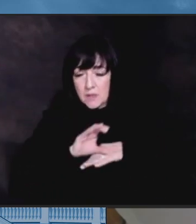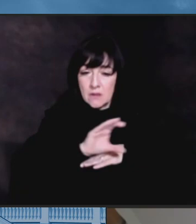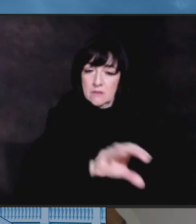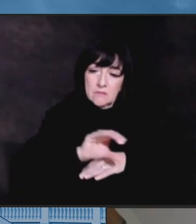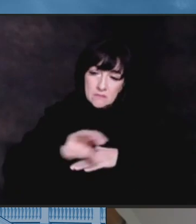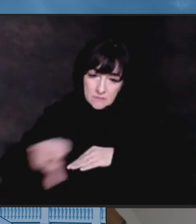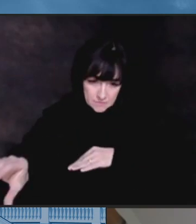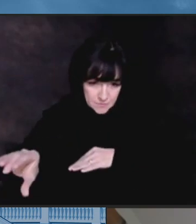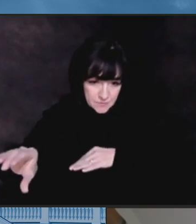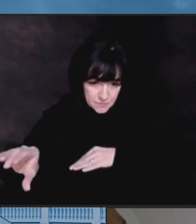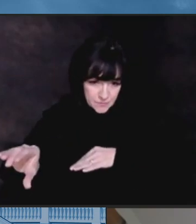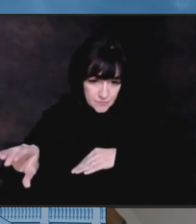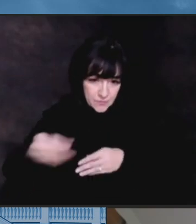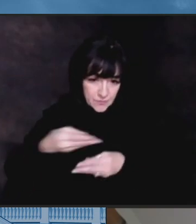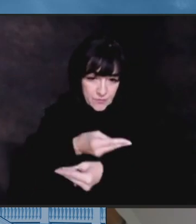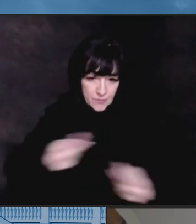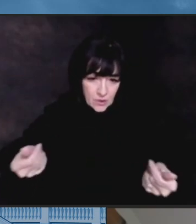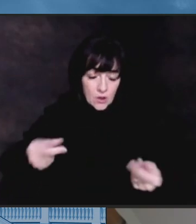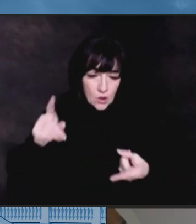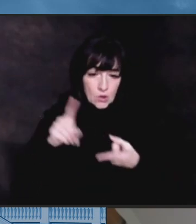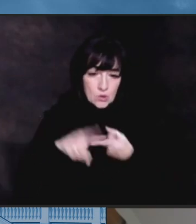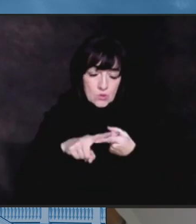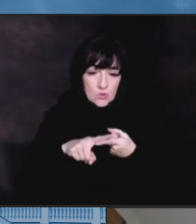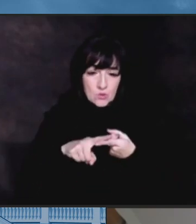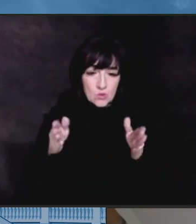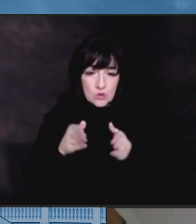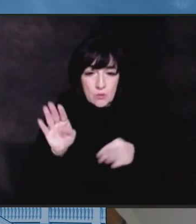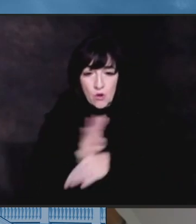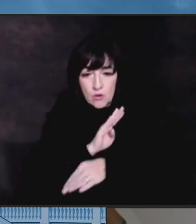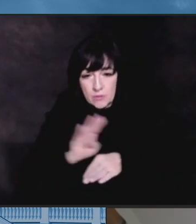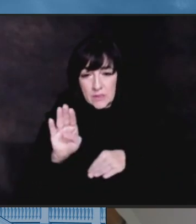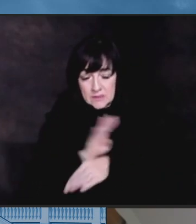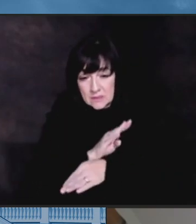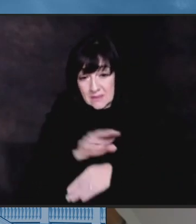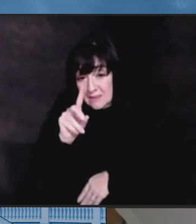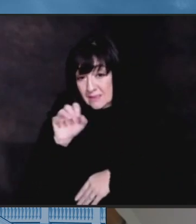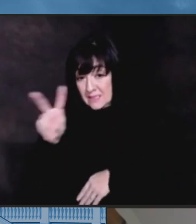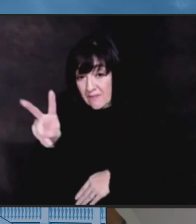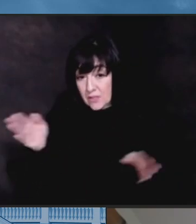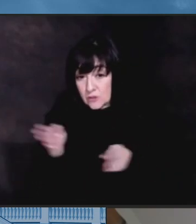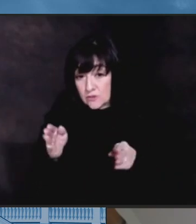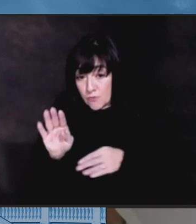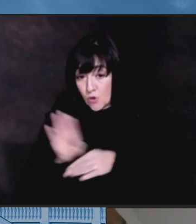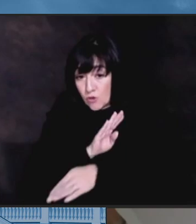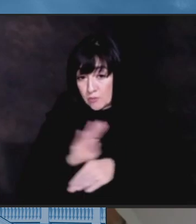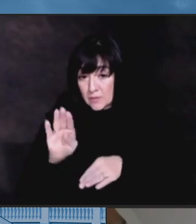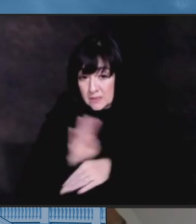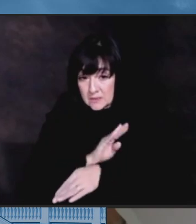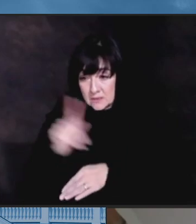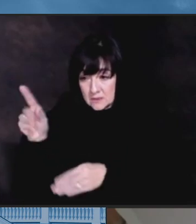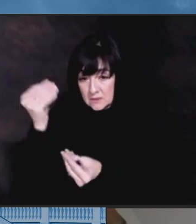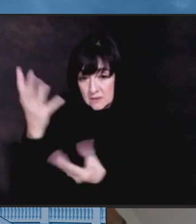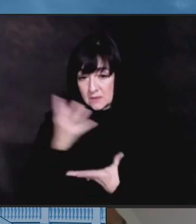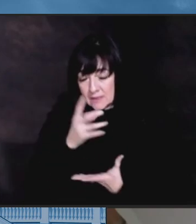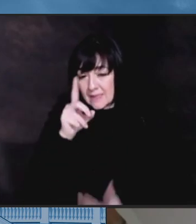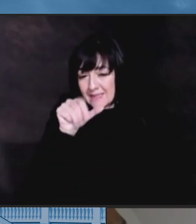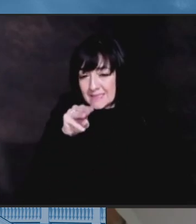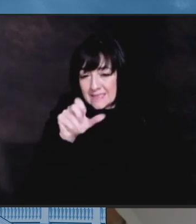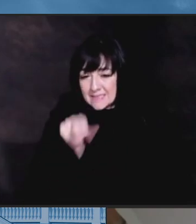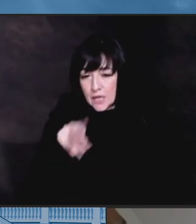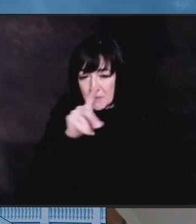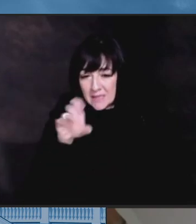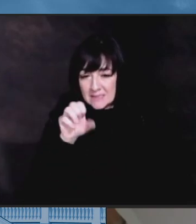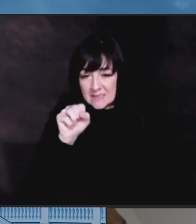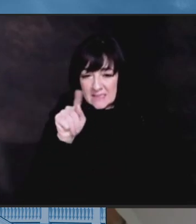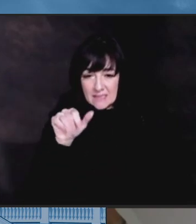to as bonuses. The report we get from the Division of Small Business, which, by the way, Damien DeStefano and his team have been